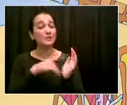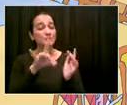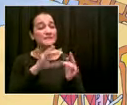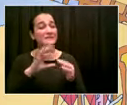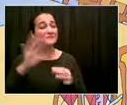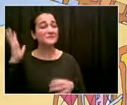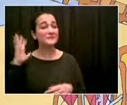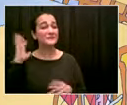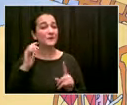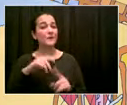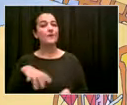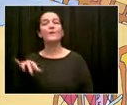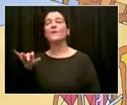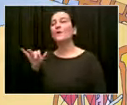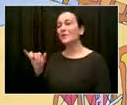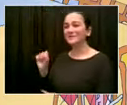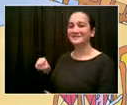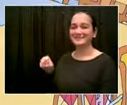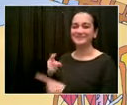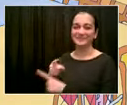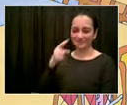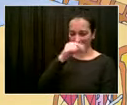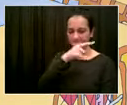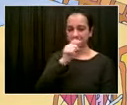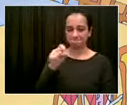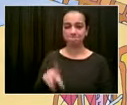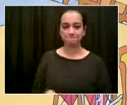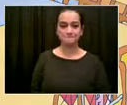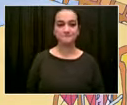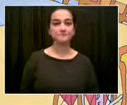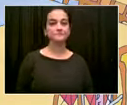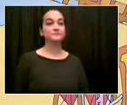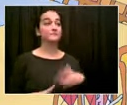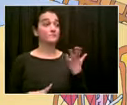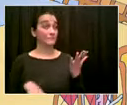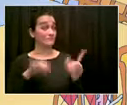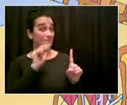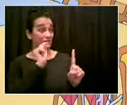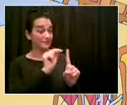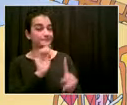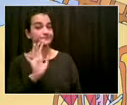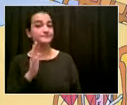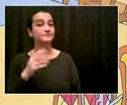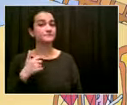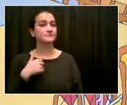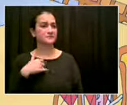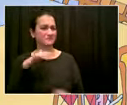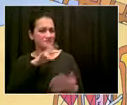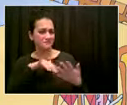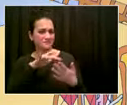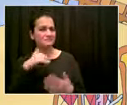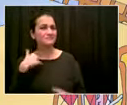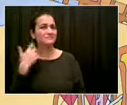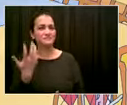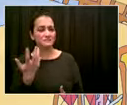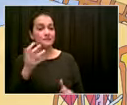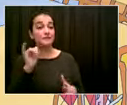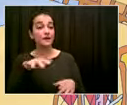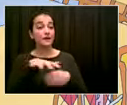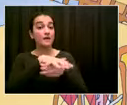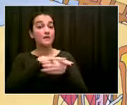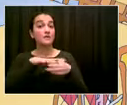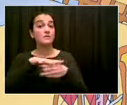the space in that is going to be used for life sciences. I might be mistaken in that, which is why there's some pushback